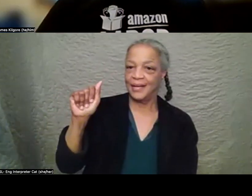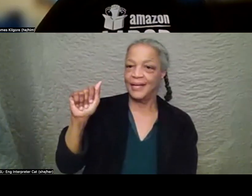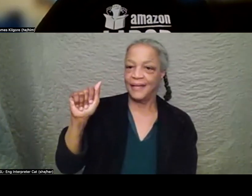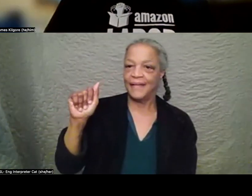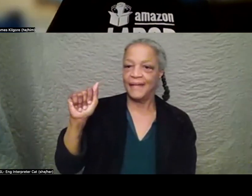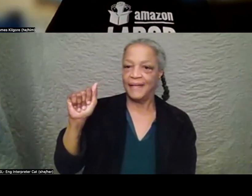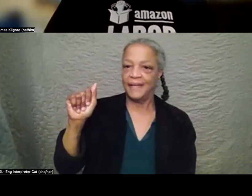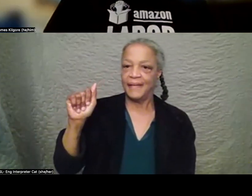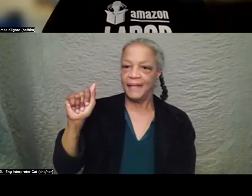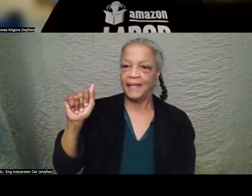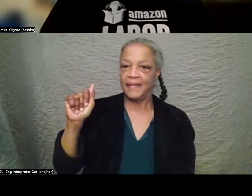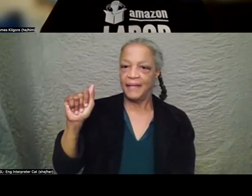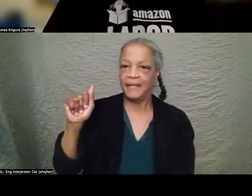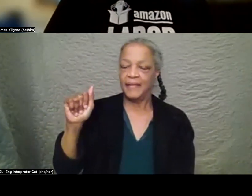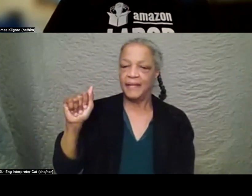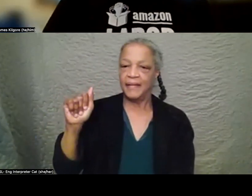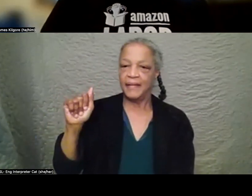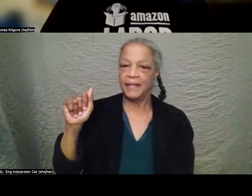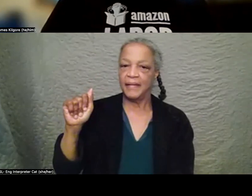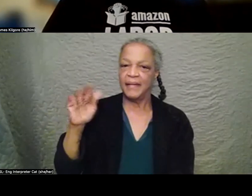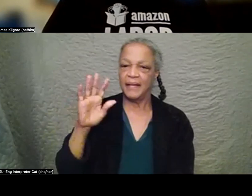the good versus bad immigrant,